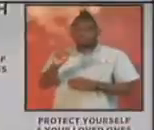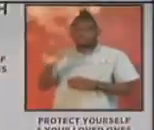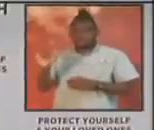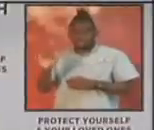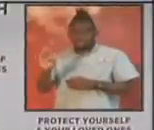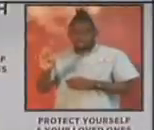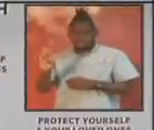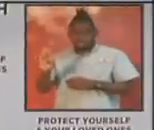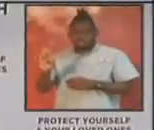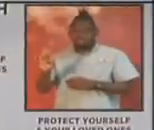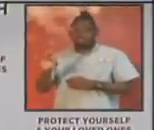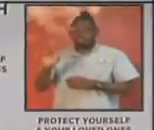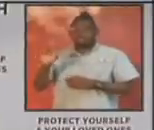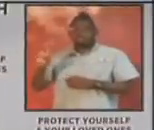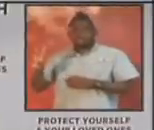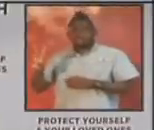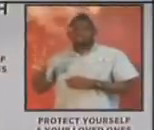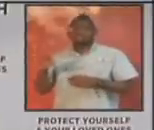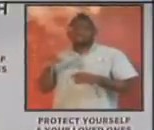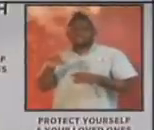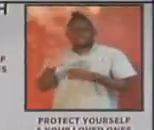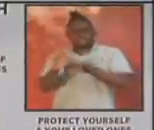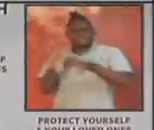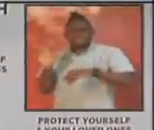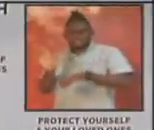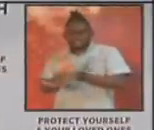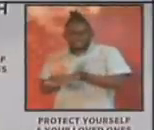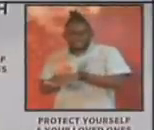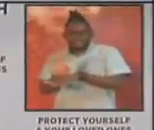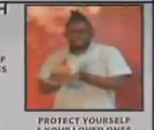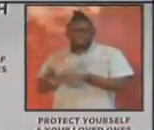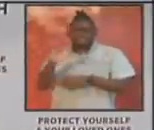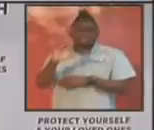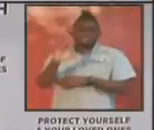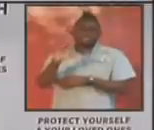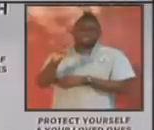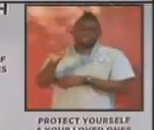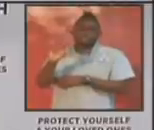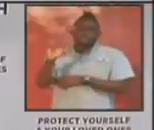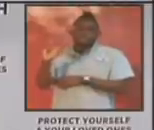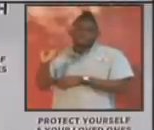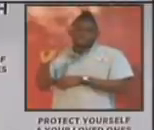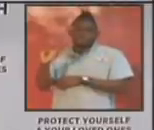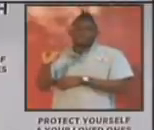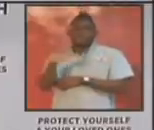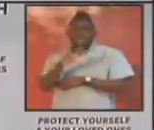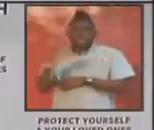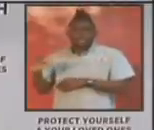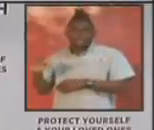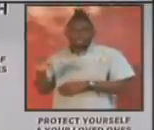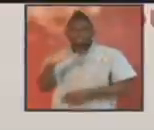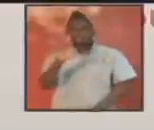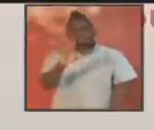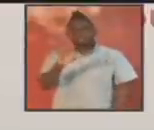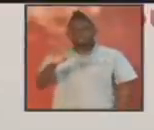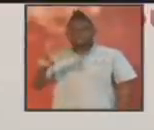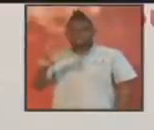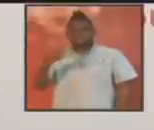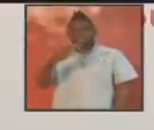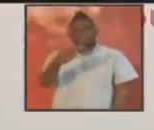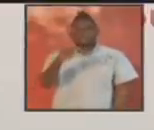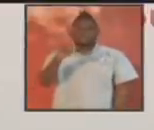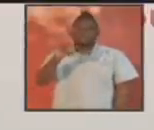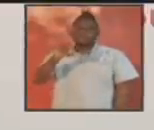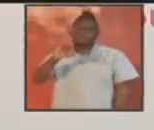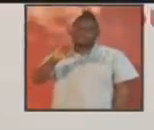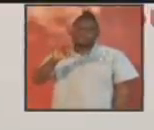CARICOM Affairs, Dr. Roshan Parasram, Chief Medical Officer, and Dr. Avery Hines, Technical Director